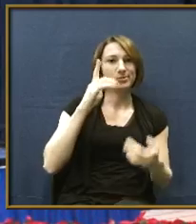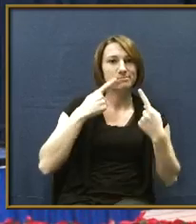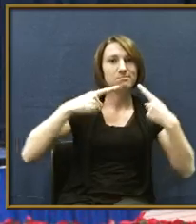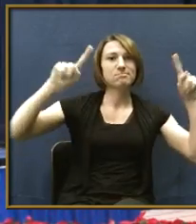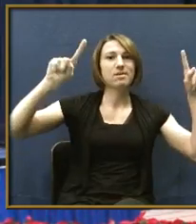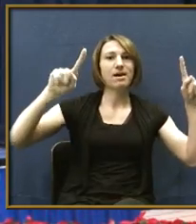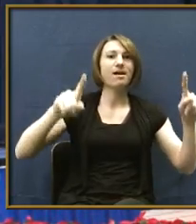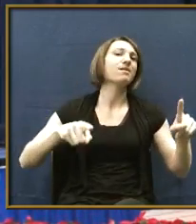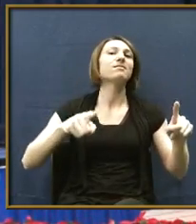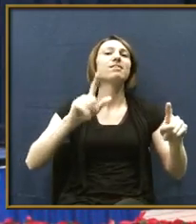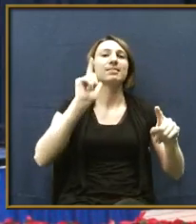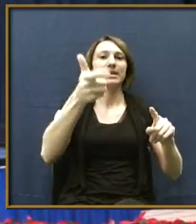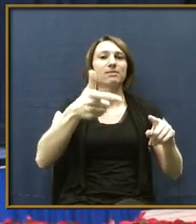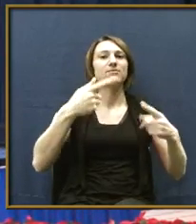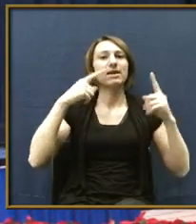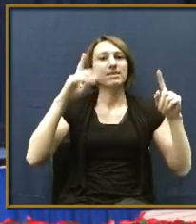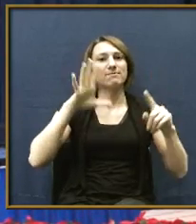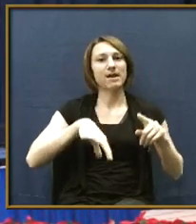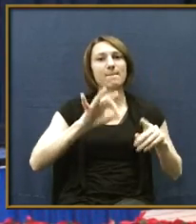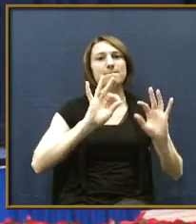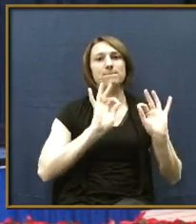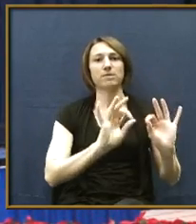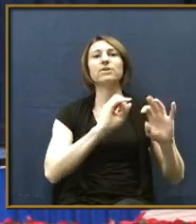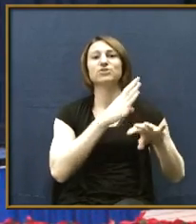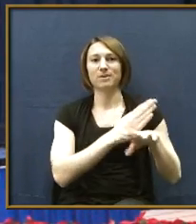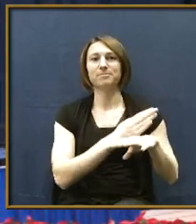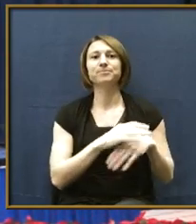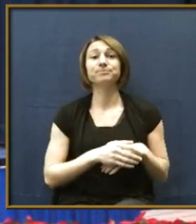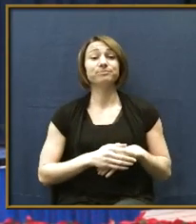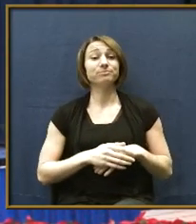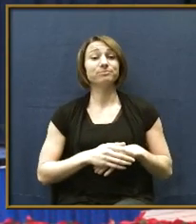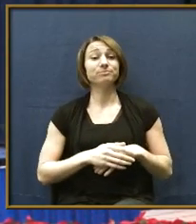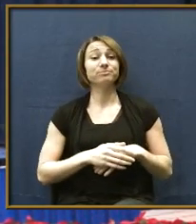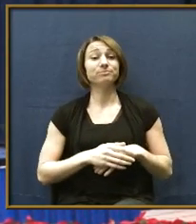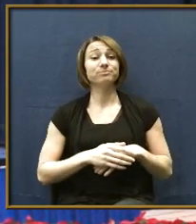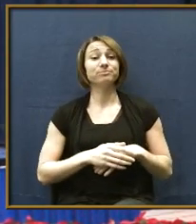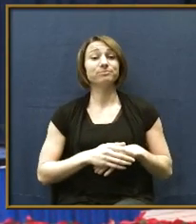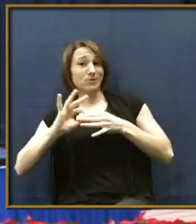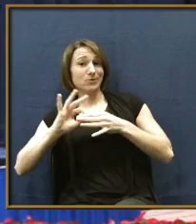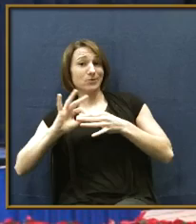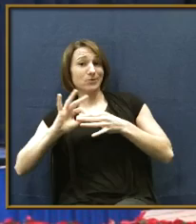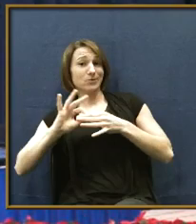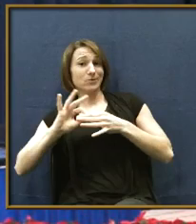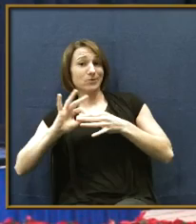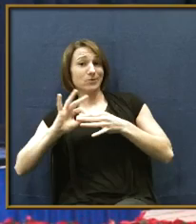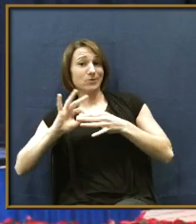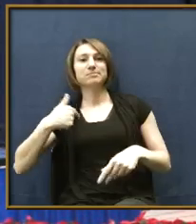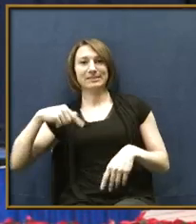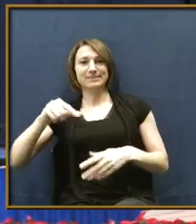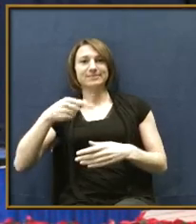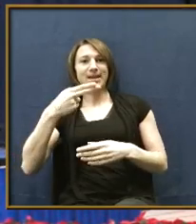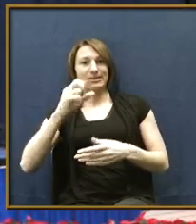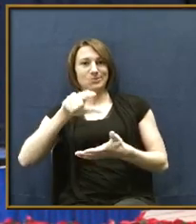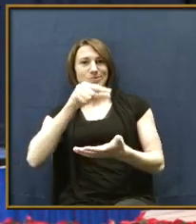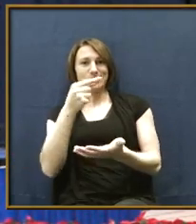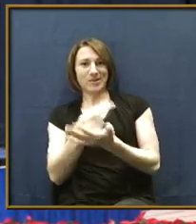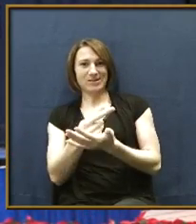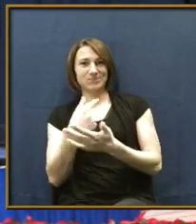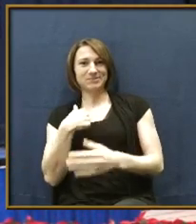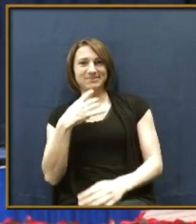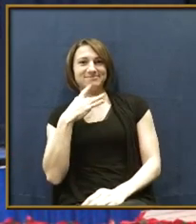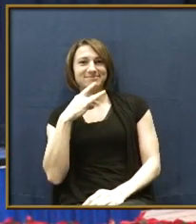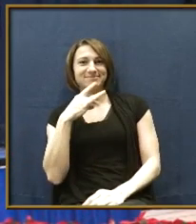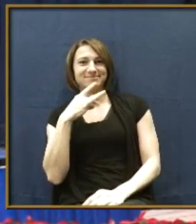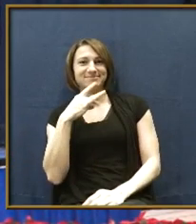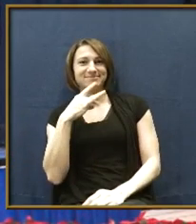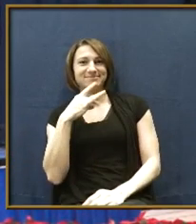to the perfect job. This story begins with an 18-year-old that began working